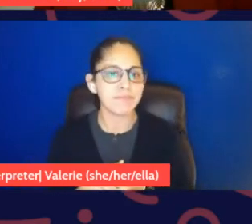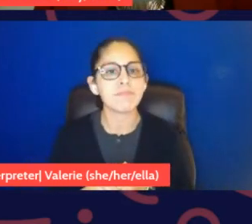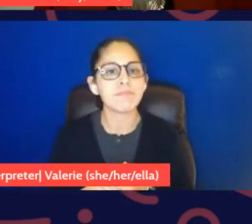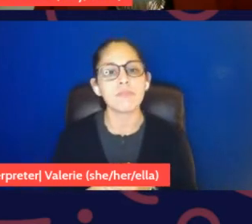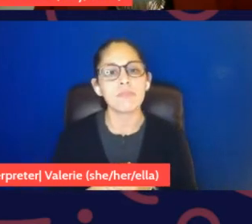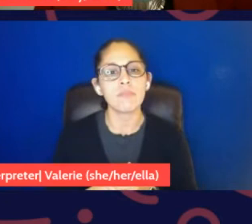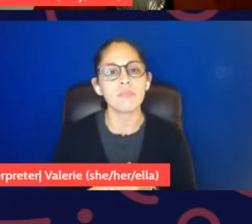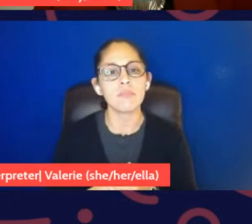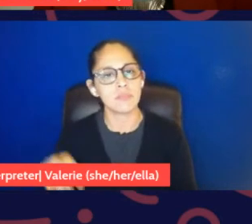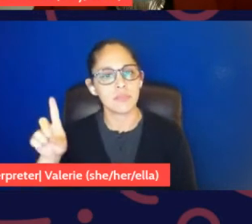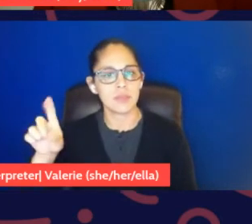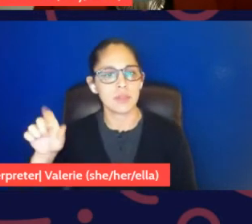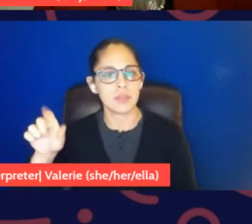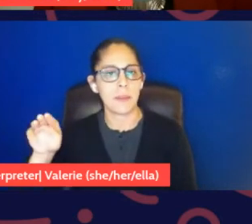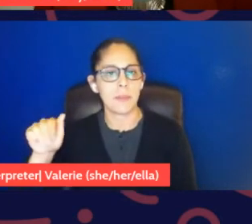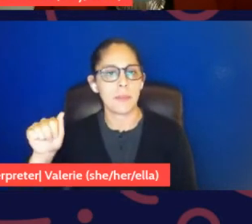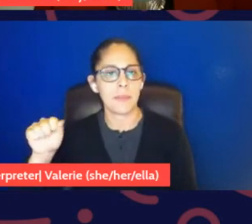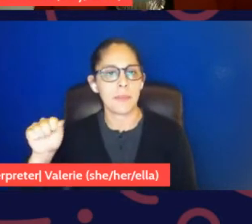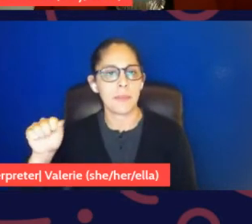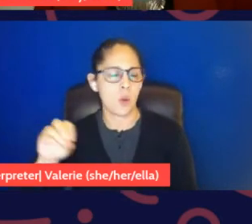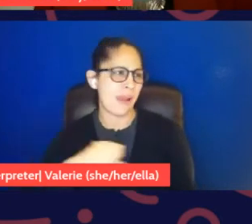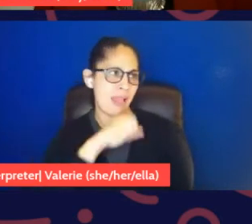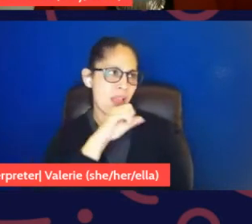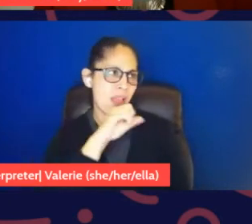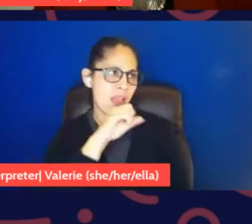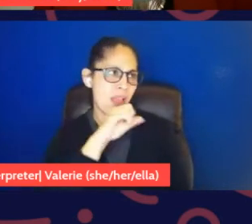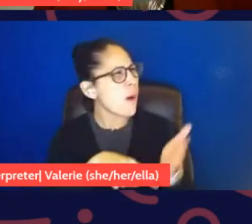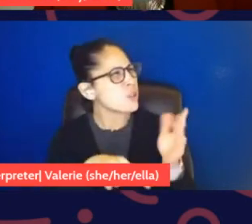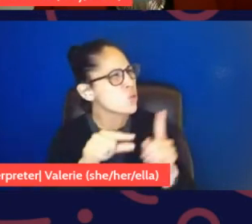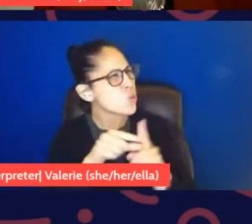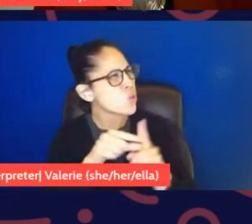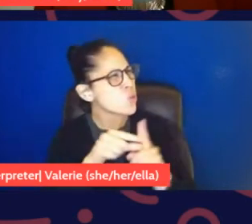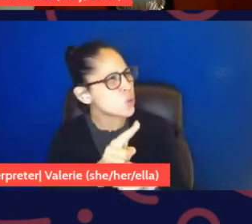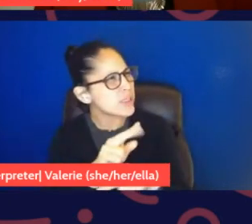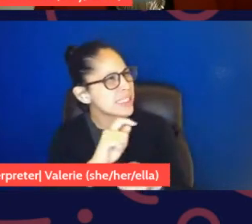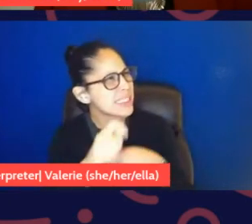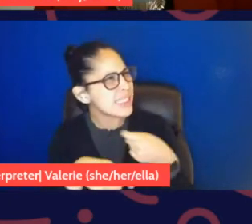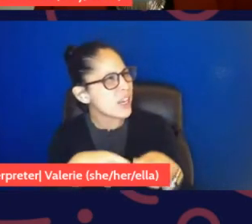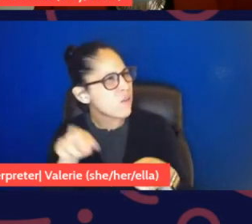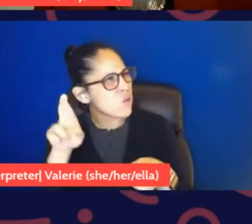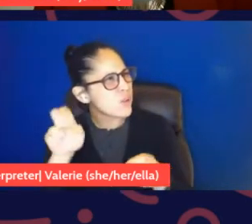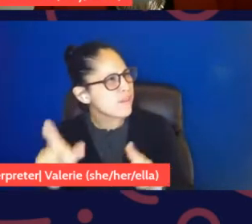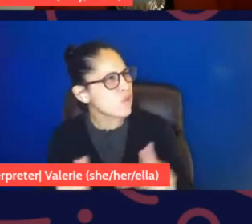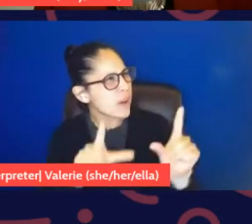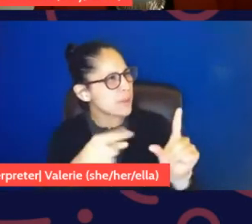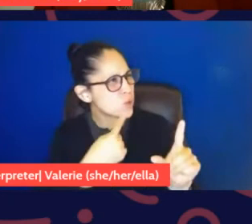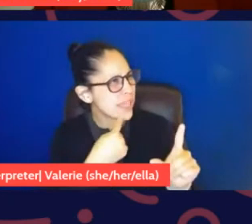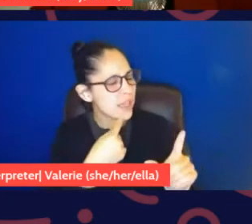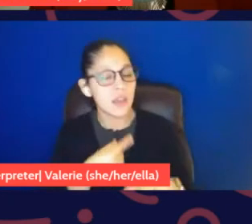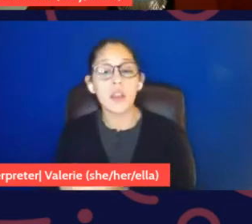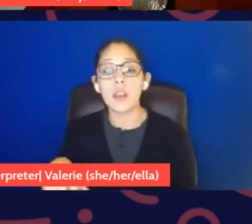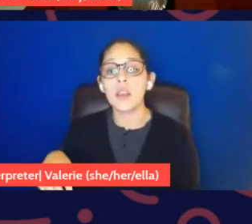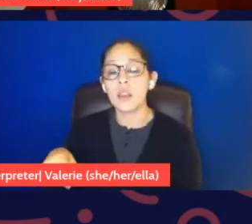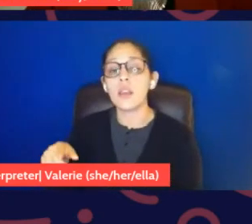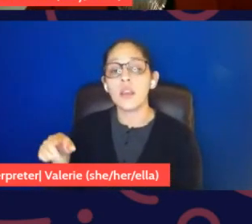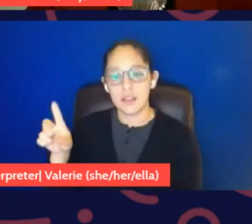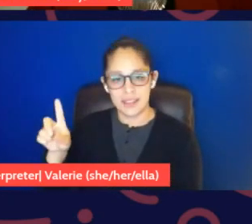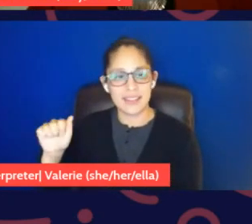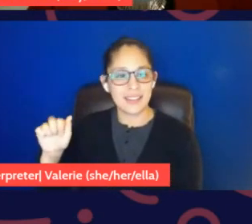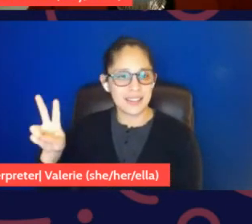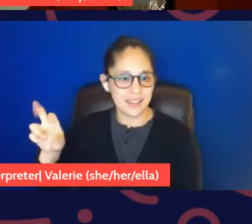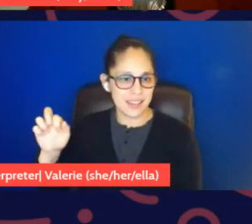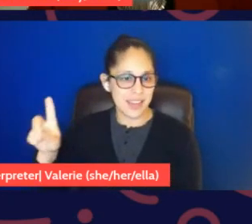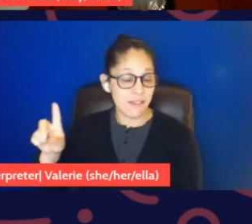Love that. And what was the word you used instead of reframing? What was it? Resignifying, you know, essentially